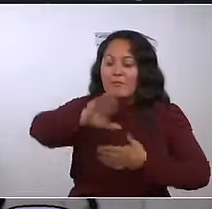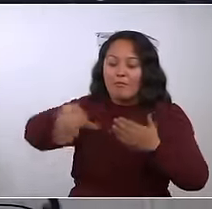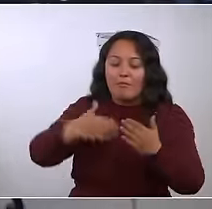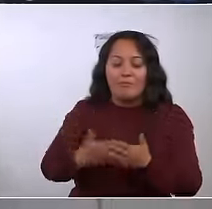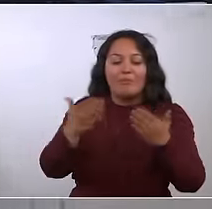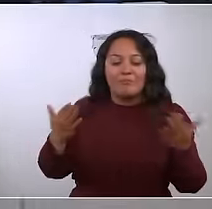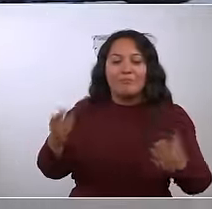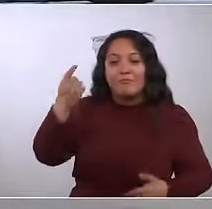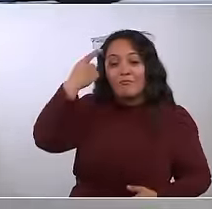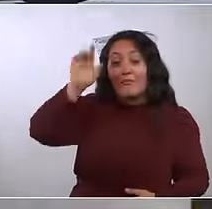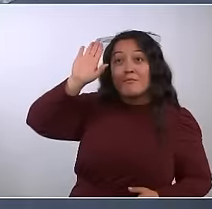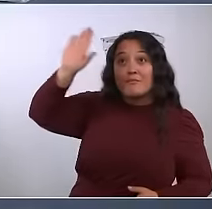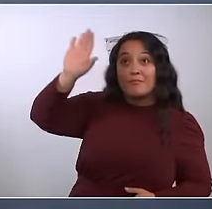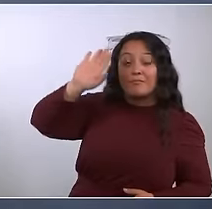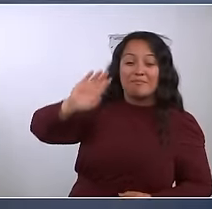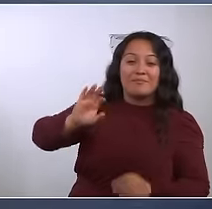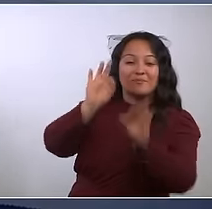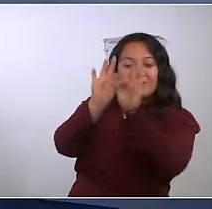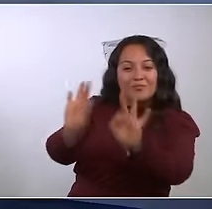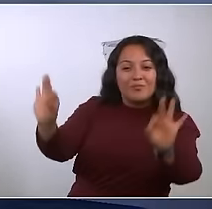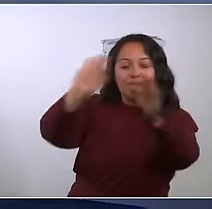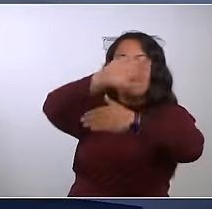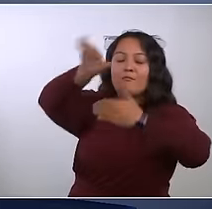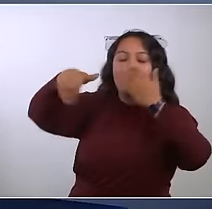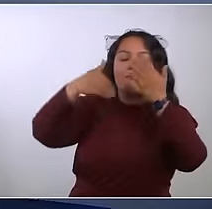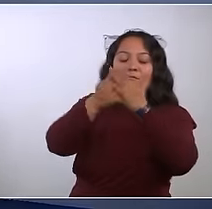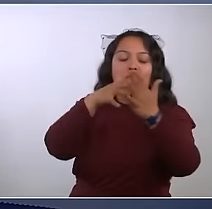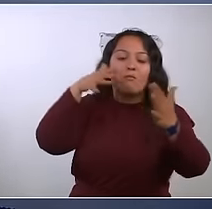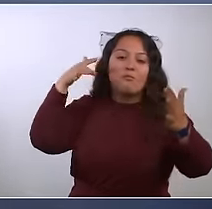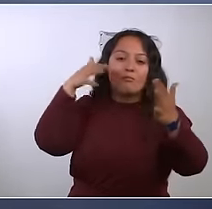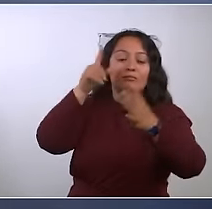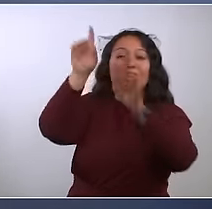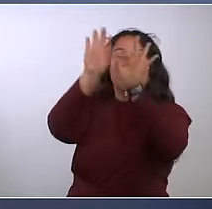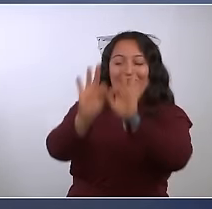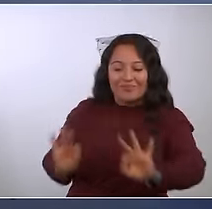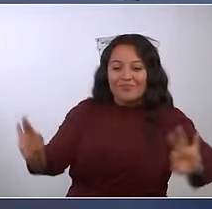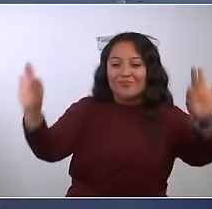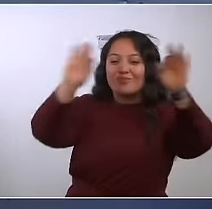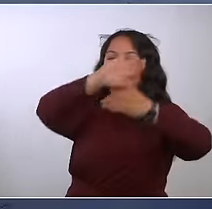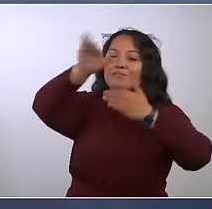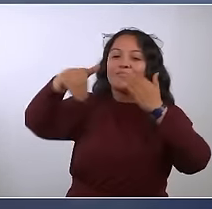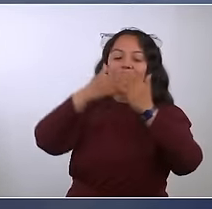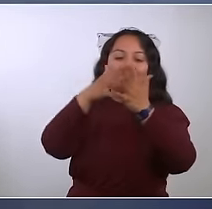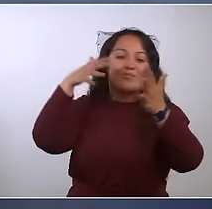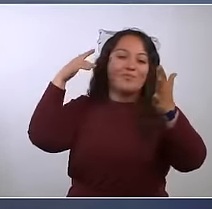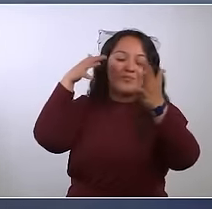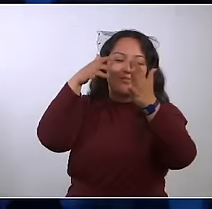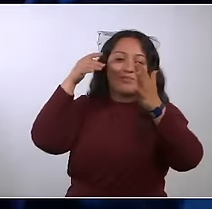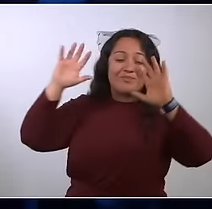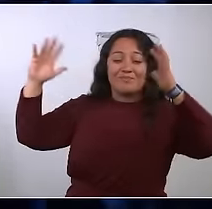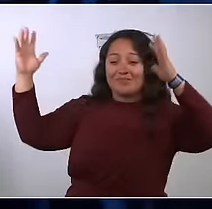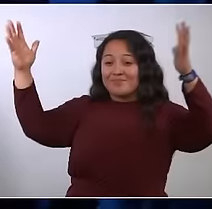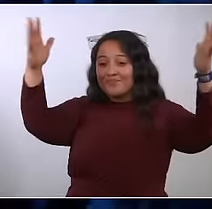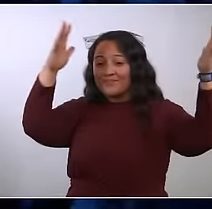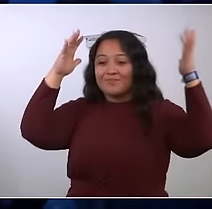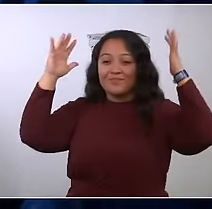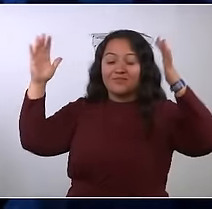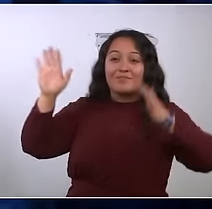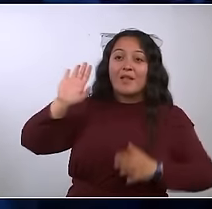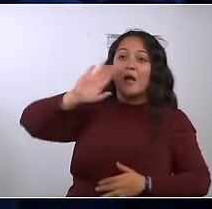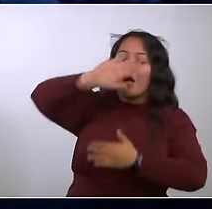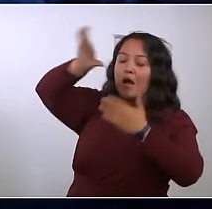sea la gloria. To him be glory. A él sea la gloria. To him be glory. A